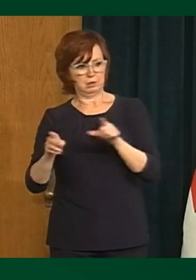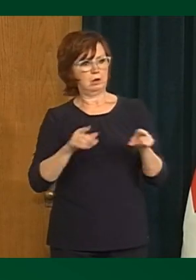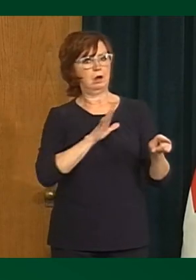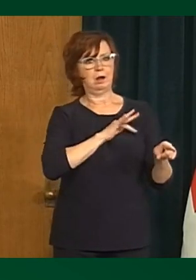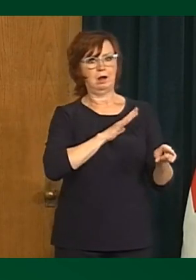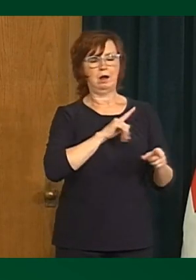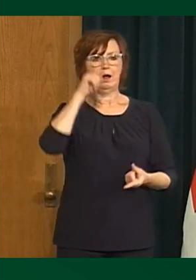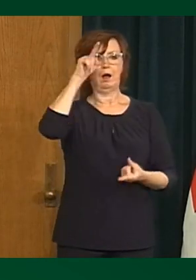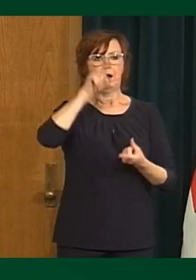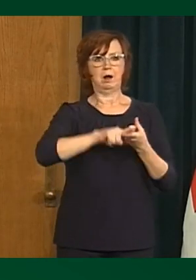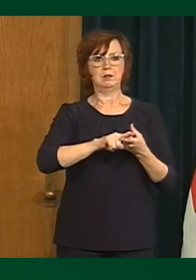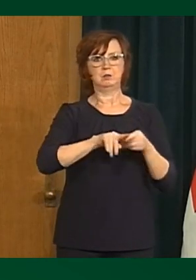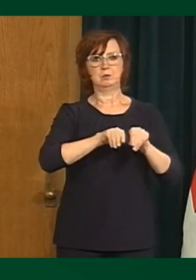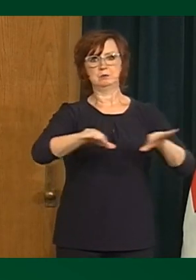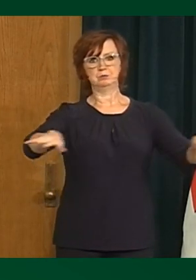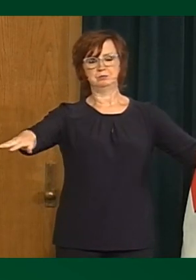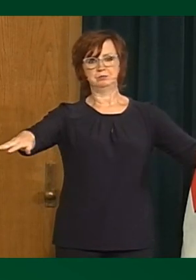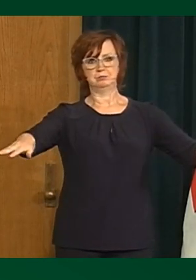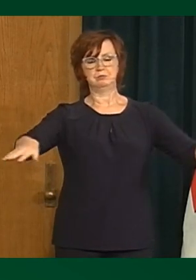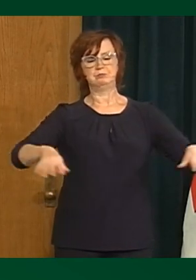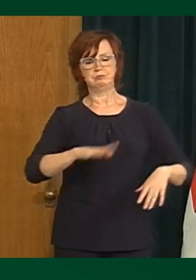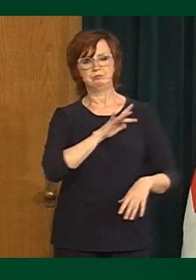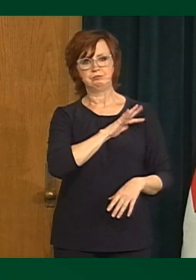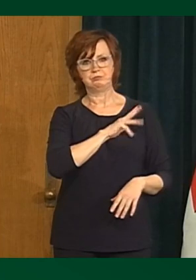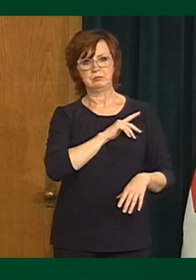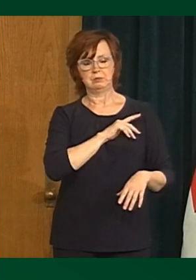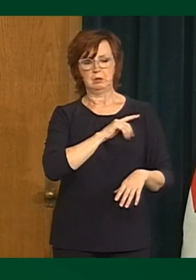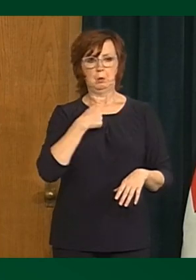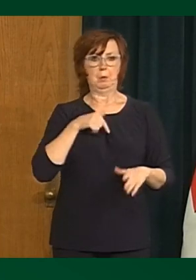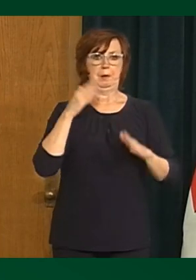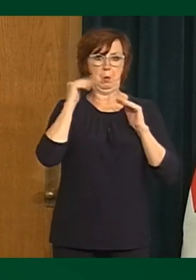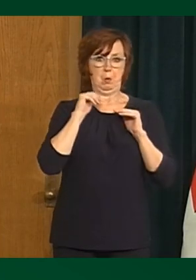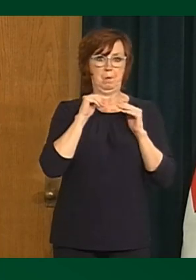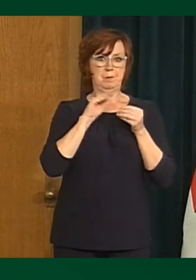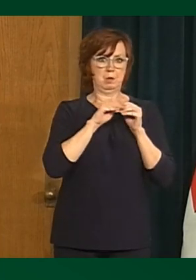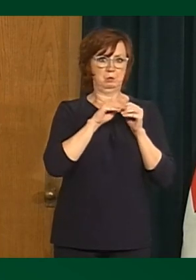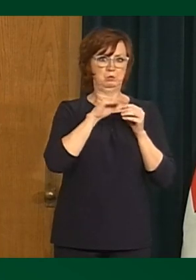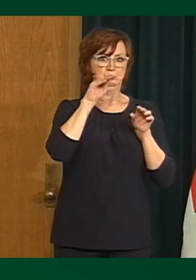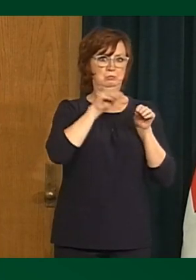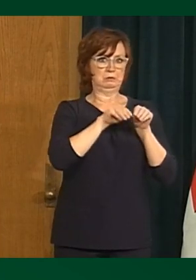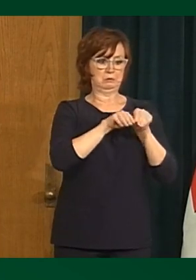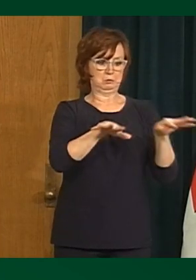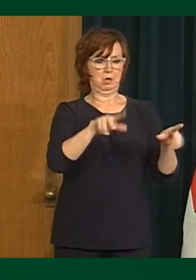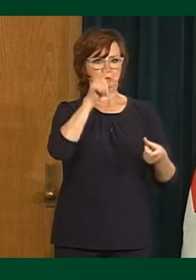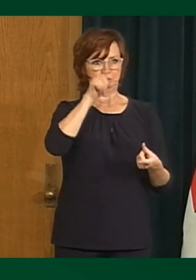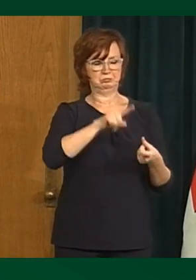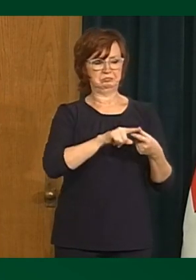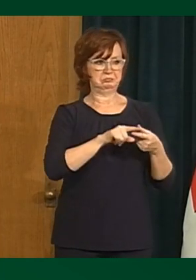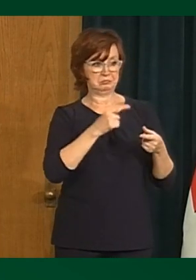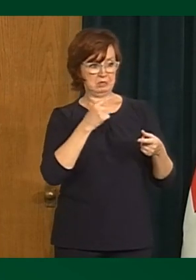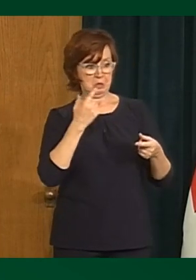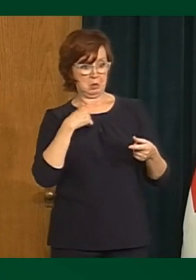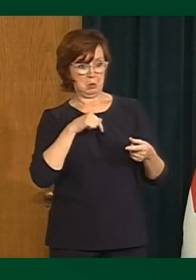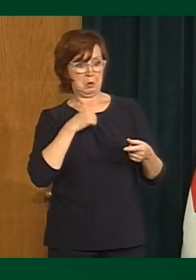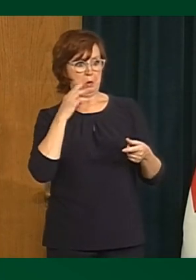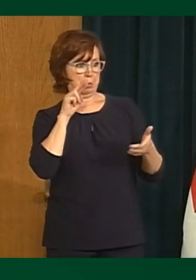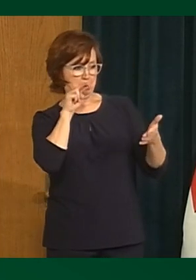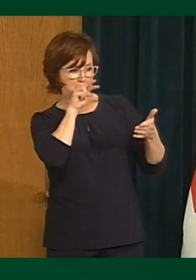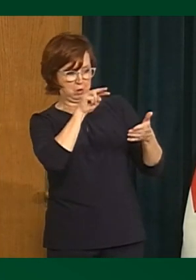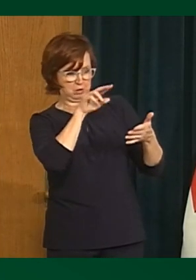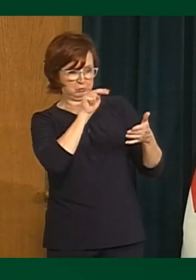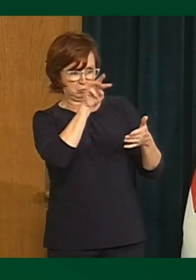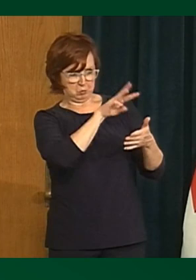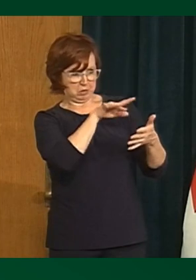go towards a situation where we hope that if we see very few cases over the next 2 to 3 weeks in